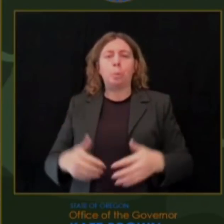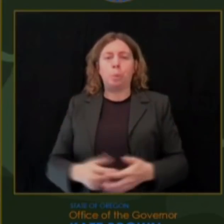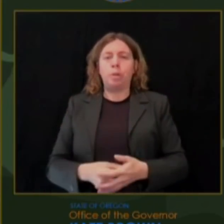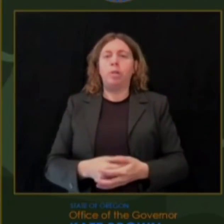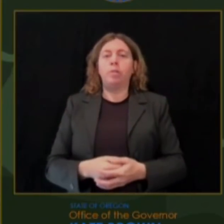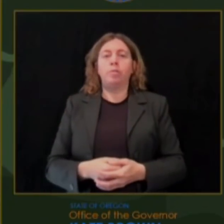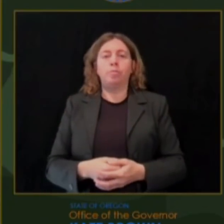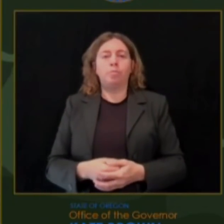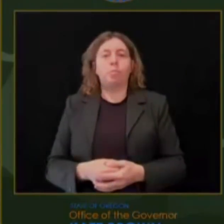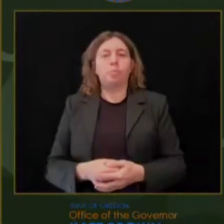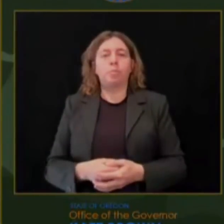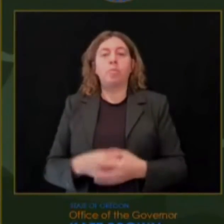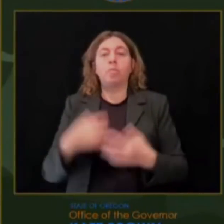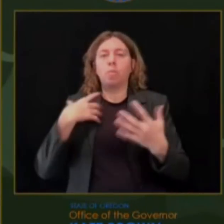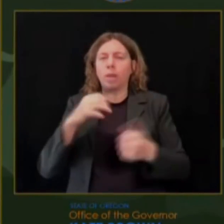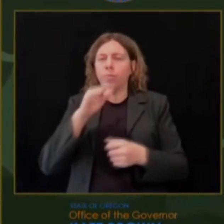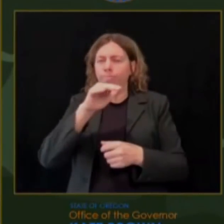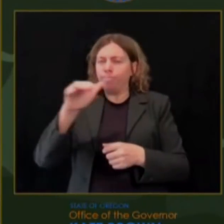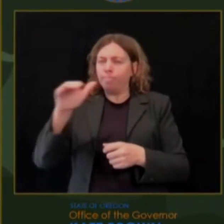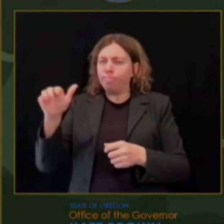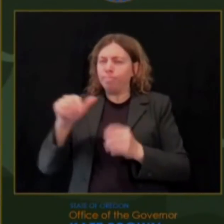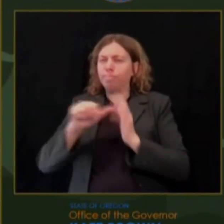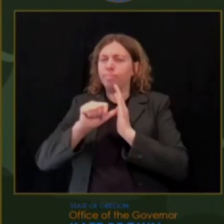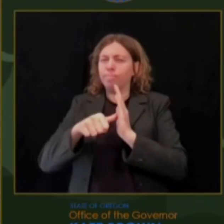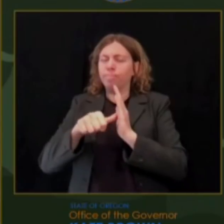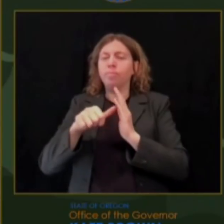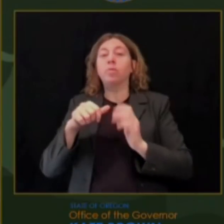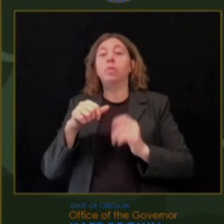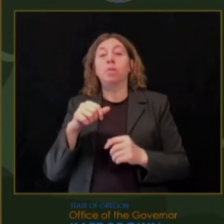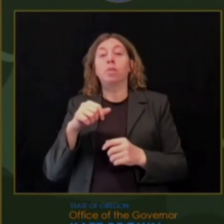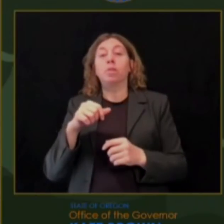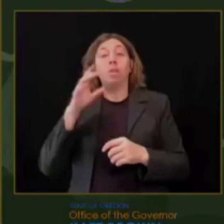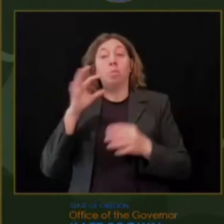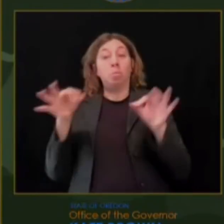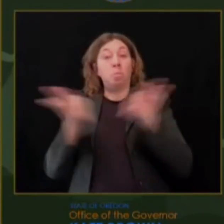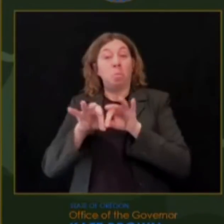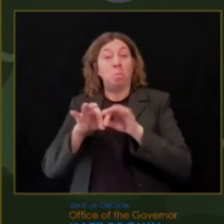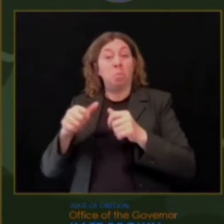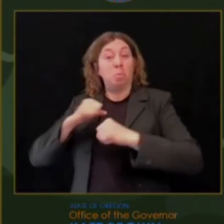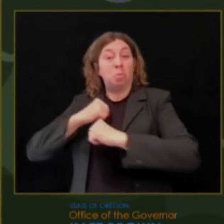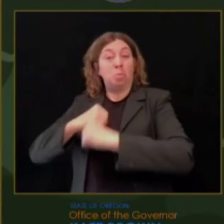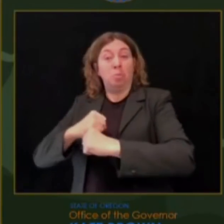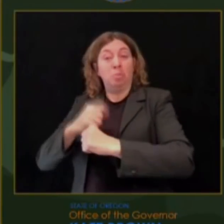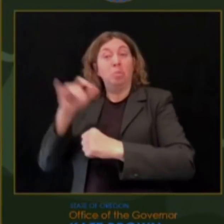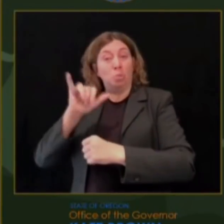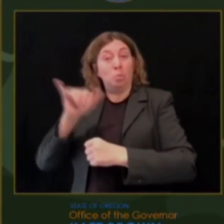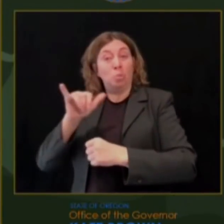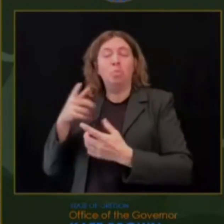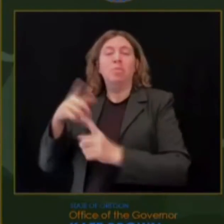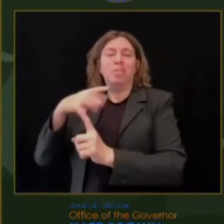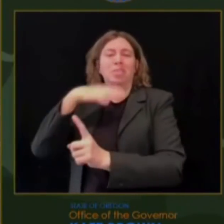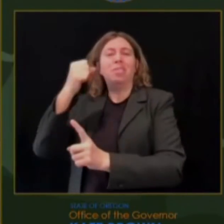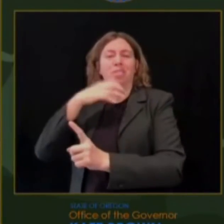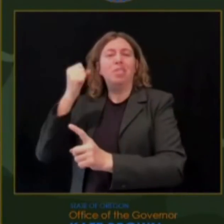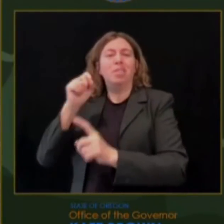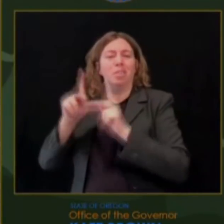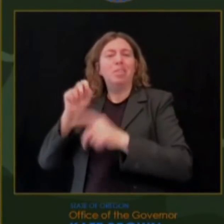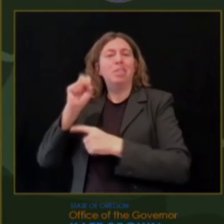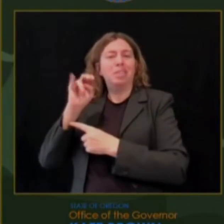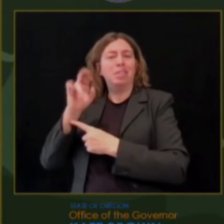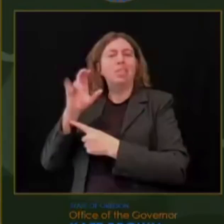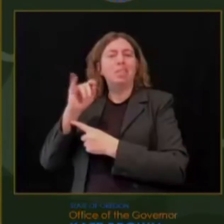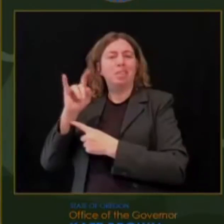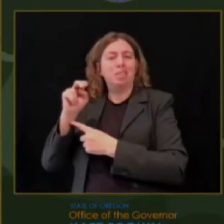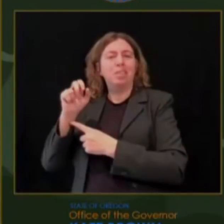protecting seniors since day one of this response. And as a result, Oregon